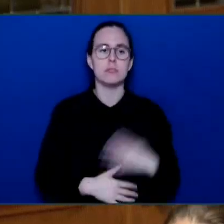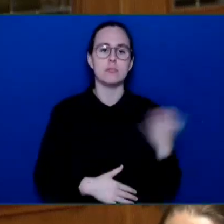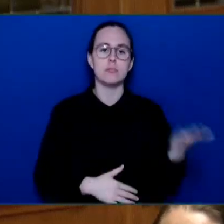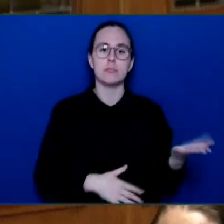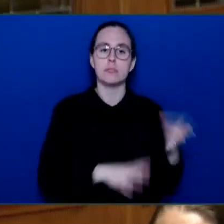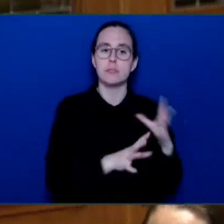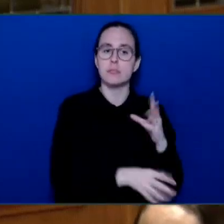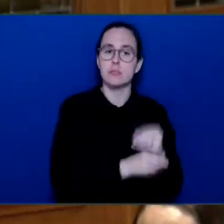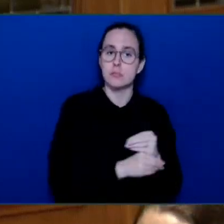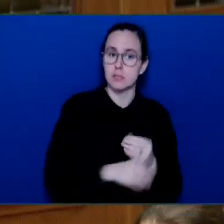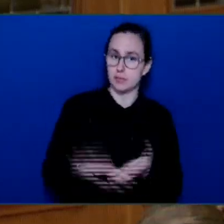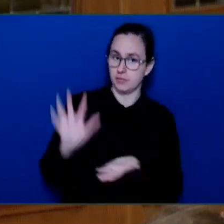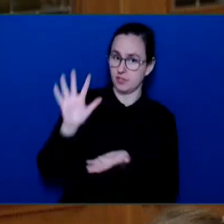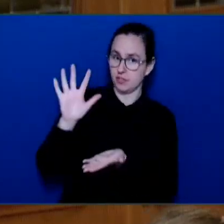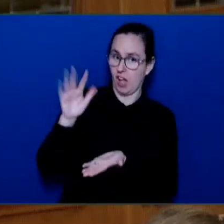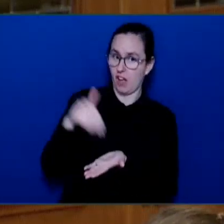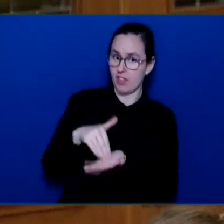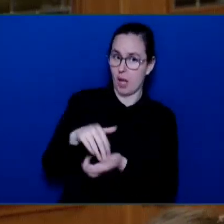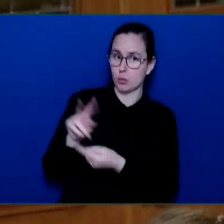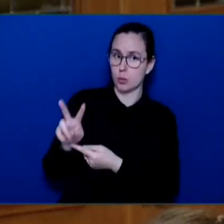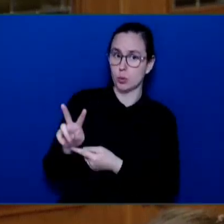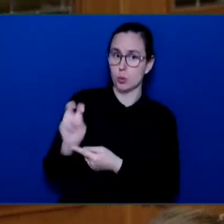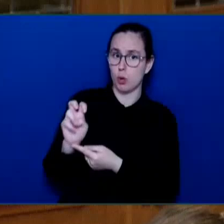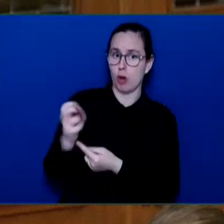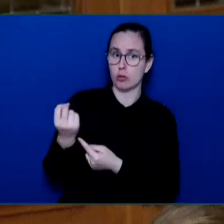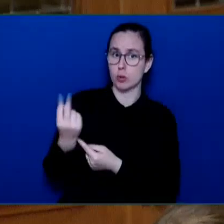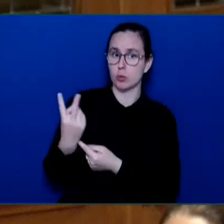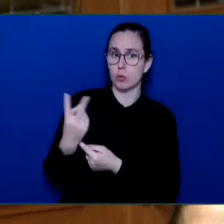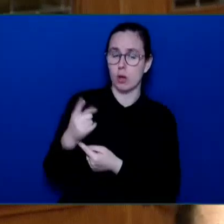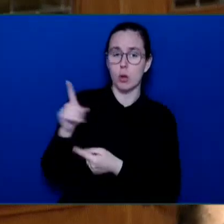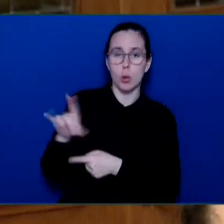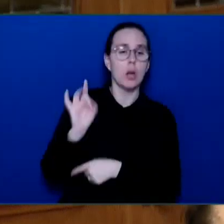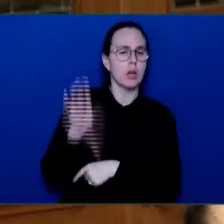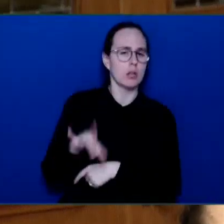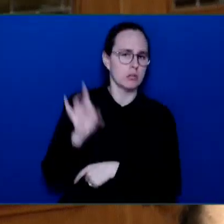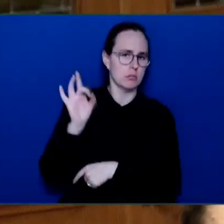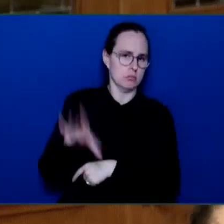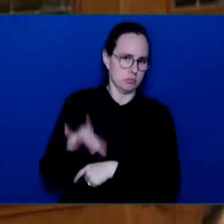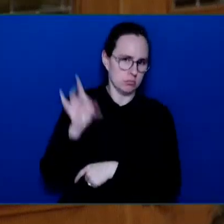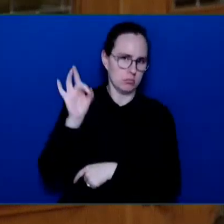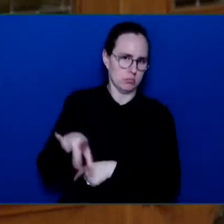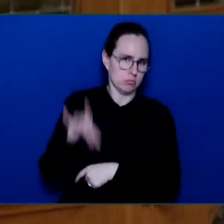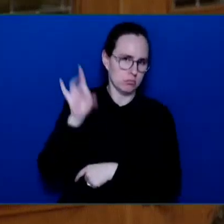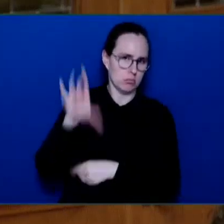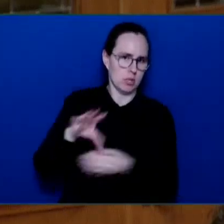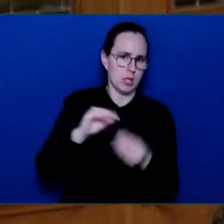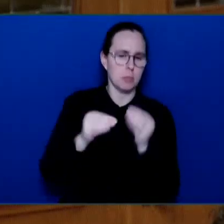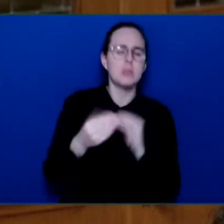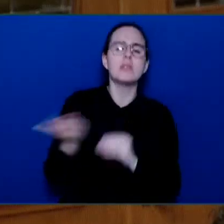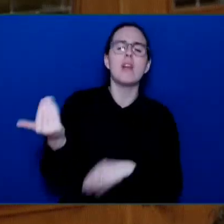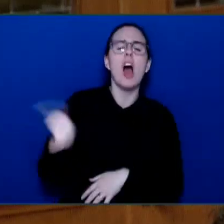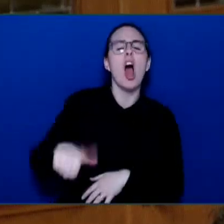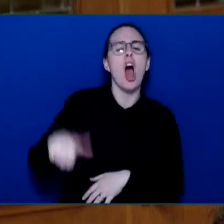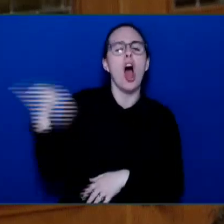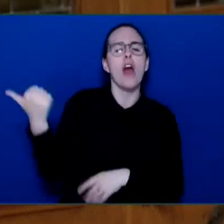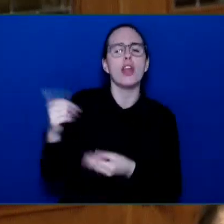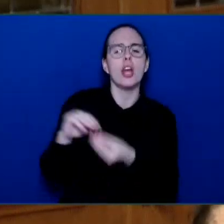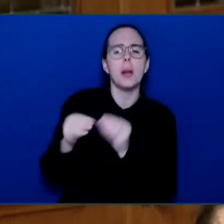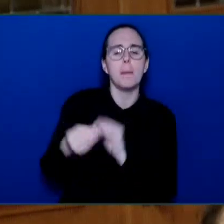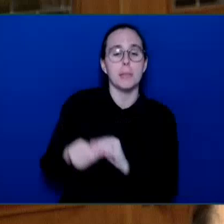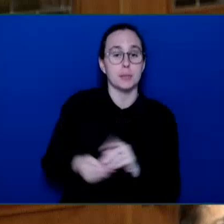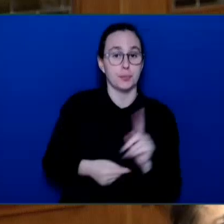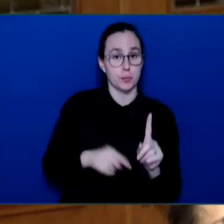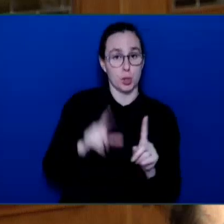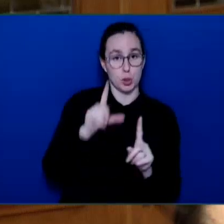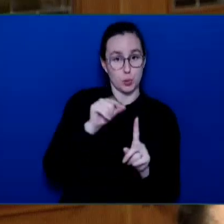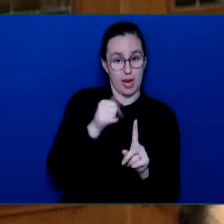to talk about. But let's talk about some other numbers. In 2018-2019, the province spent $8.7 million